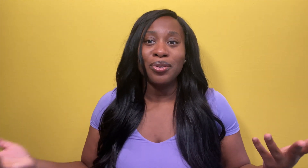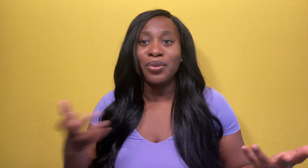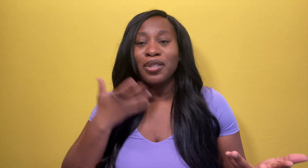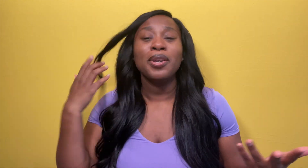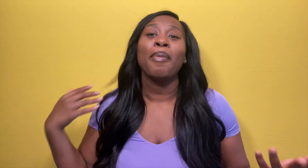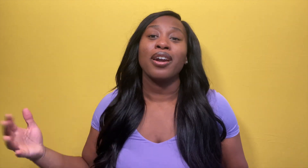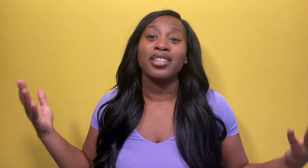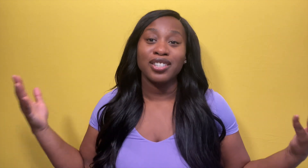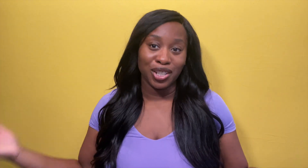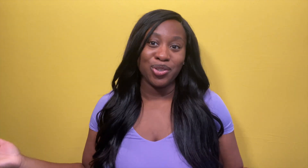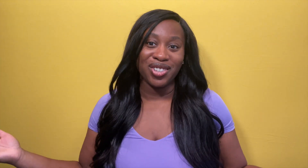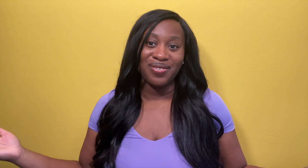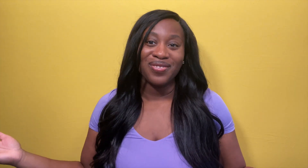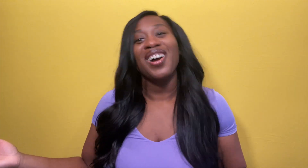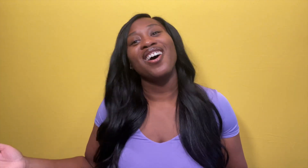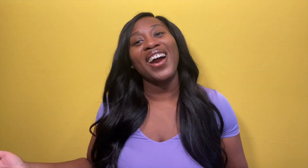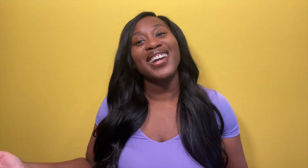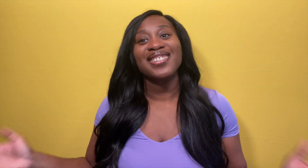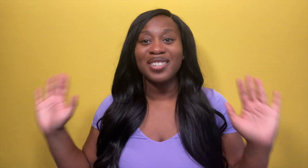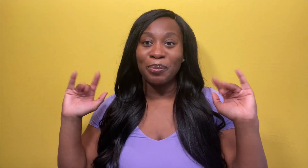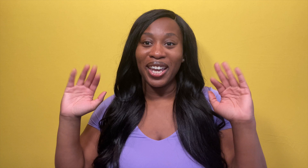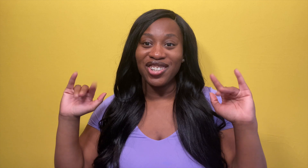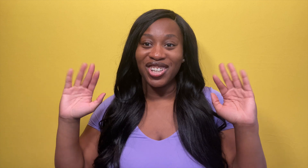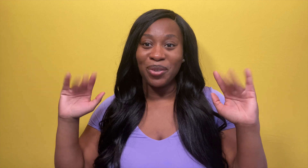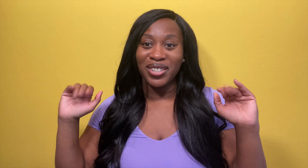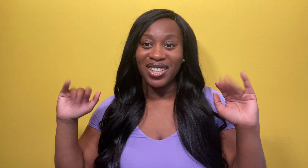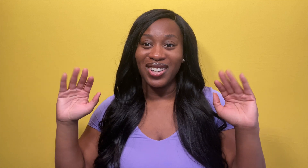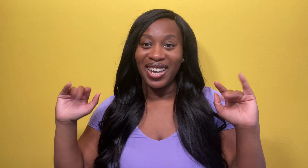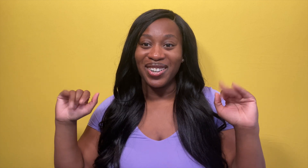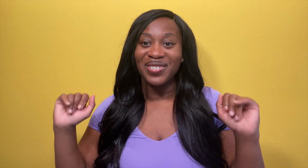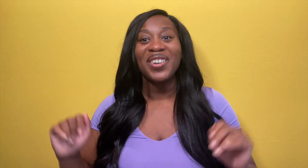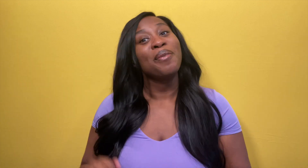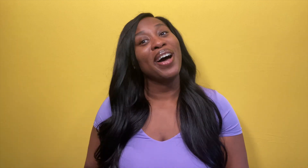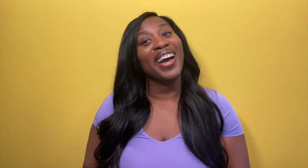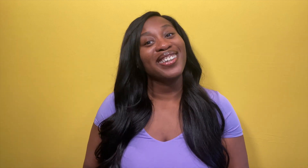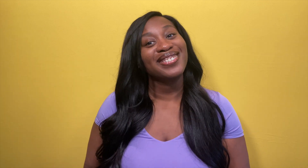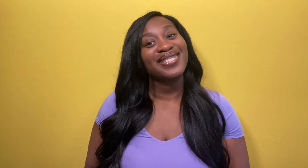can do to be a part of the solution. All right, Simply Angeline, we'll see you later. Bye.